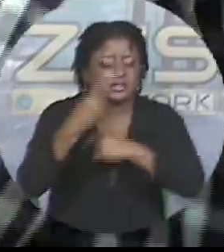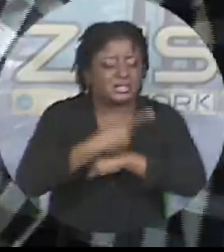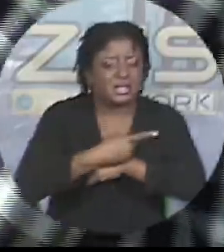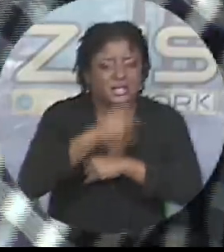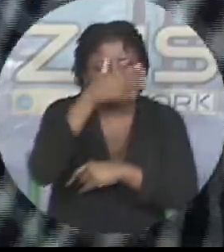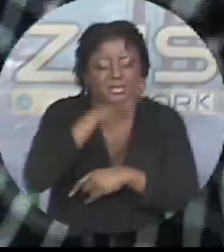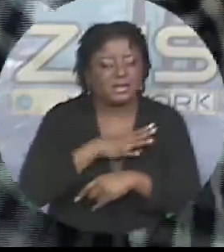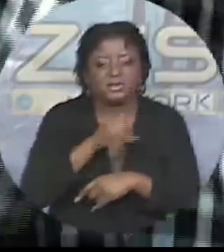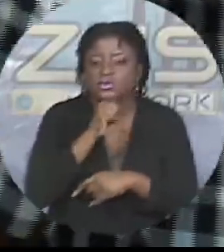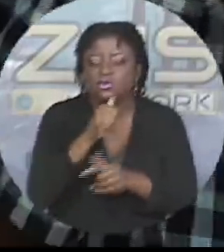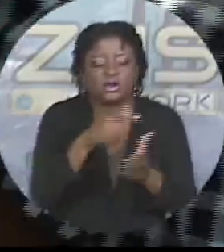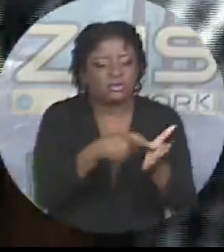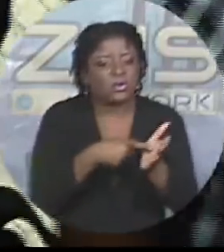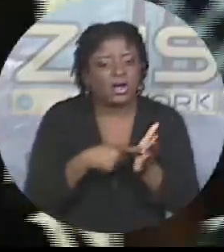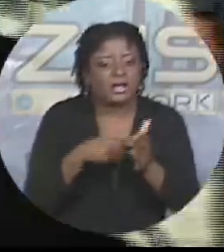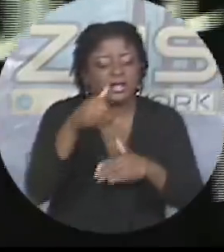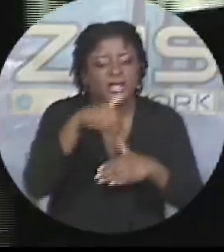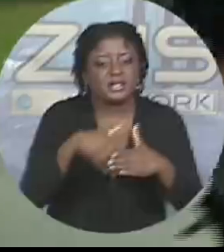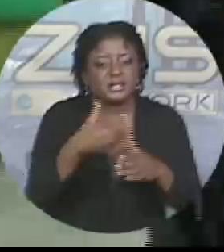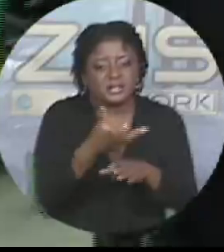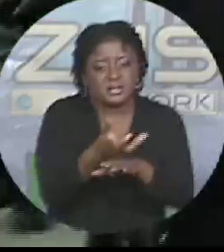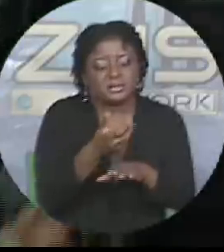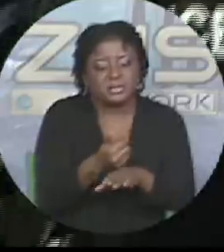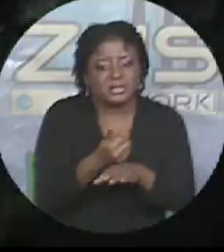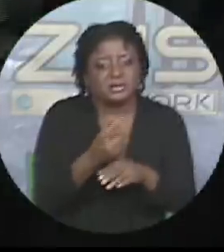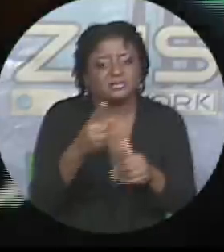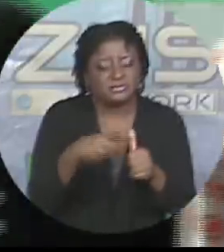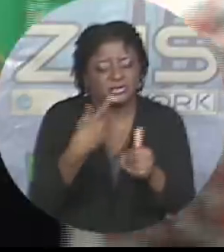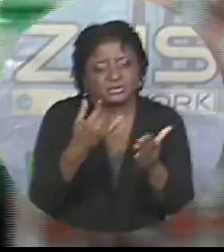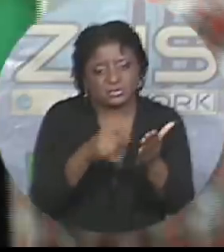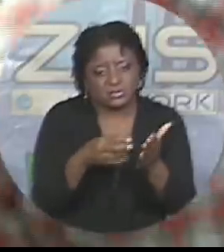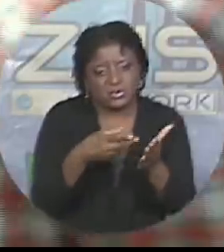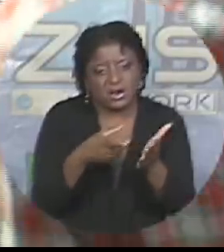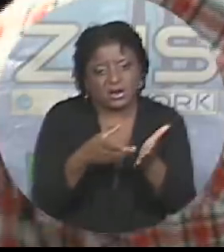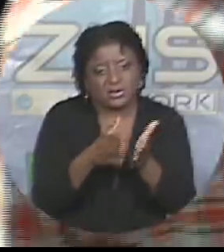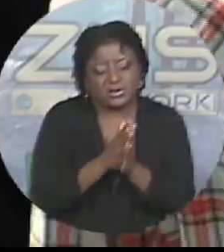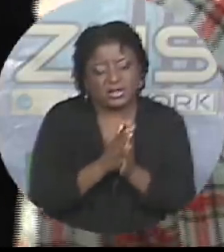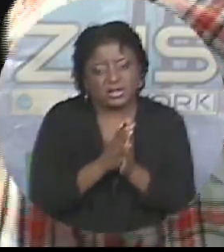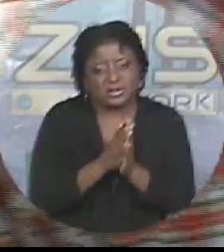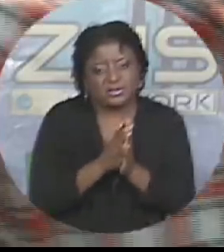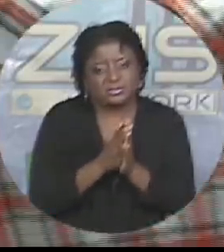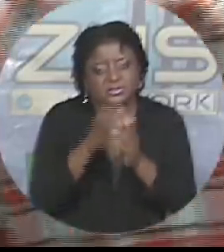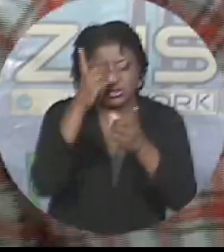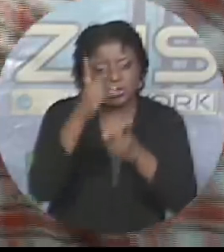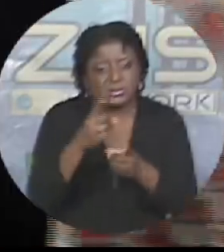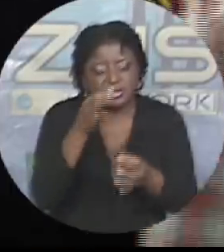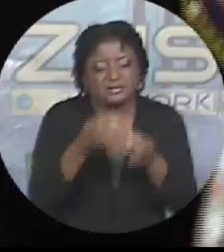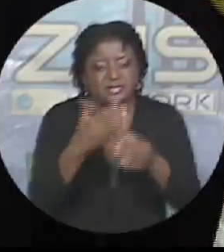enter pleas. A preliminary inquiry will be held to determine if there is enough evidence for trial.